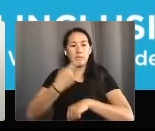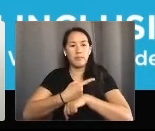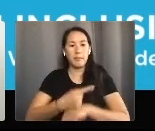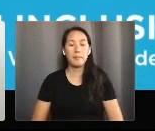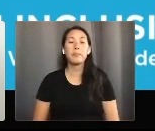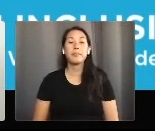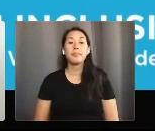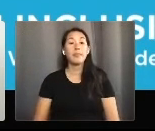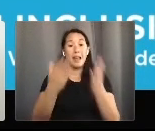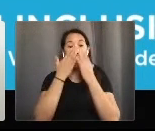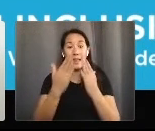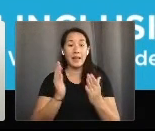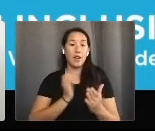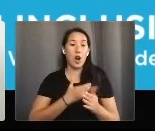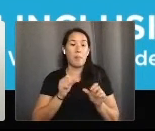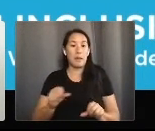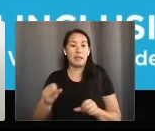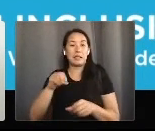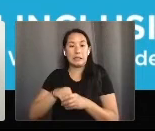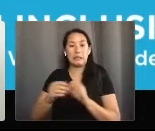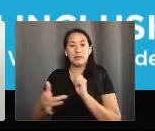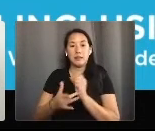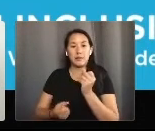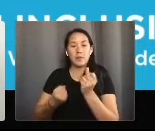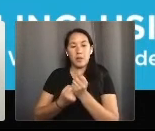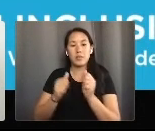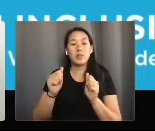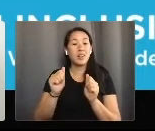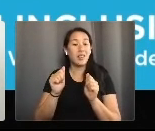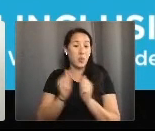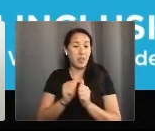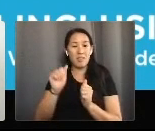Also, thank you to our Ability and Tech sponsor, the With Foundation,